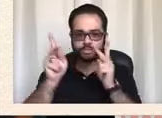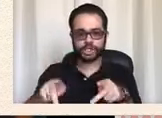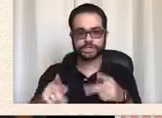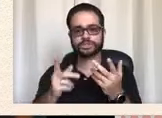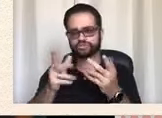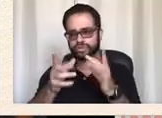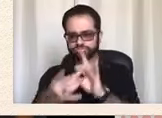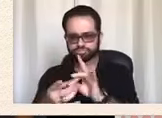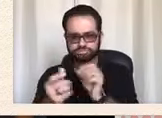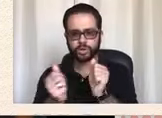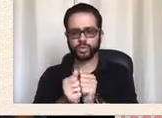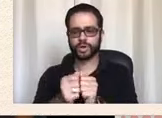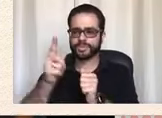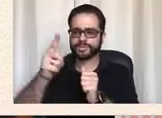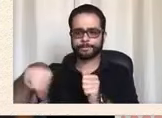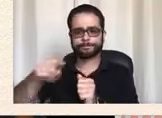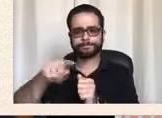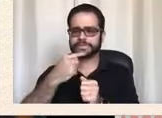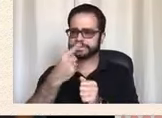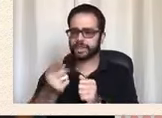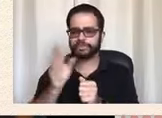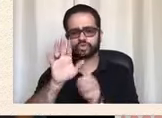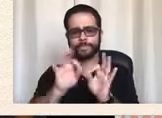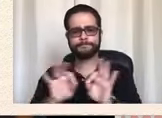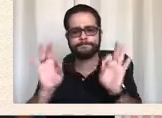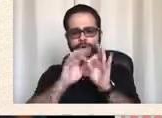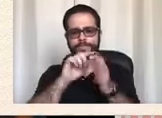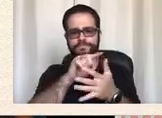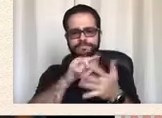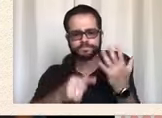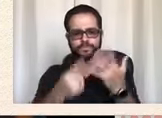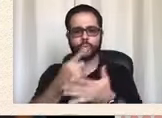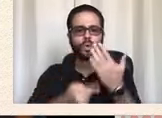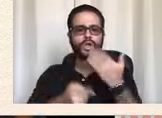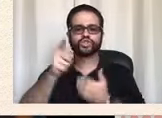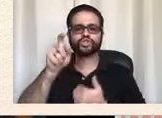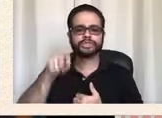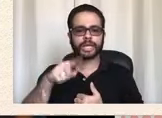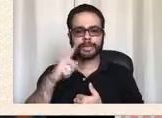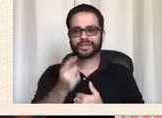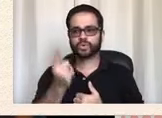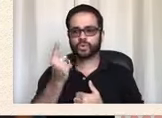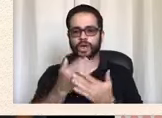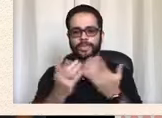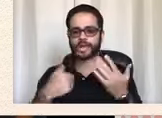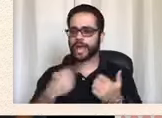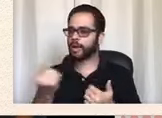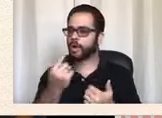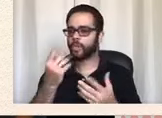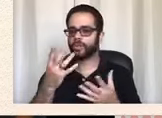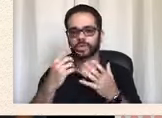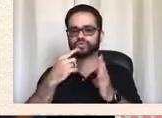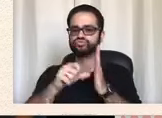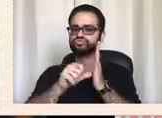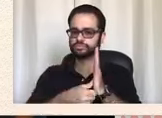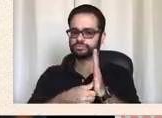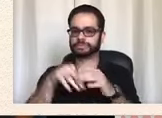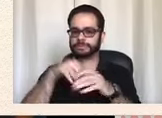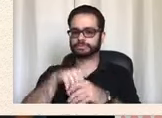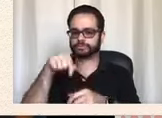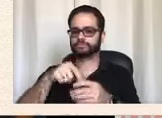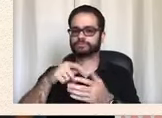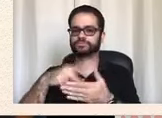them and tell them what is important to you and what do you need. Because the one thing that I always like to overemphasize in the program is